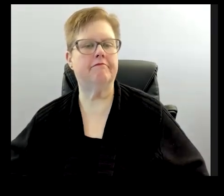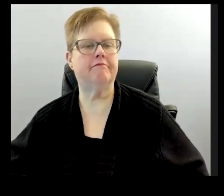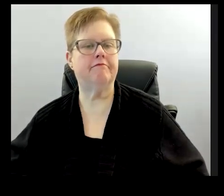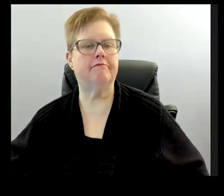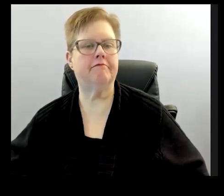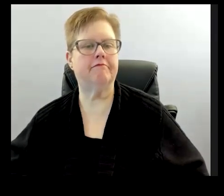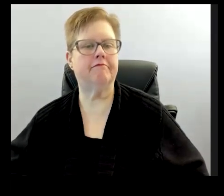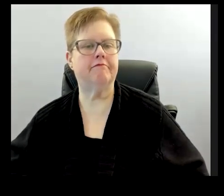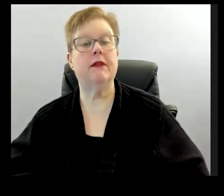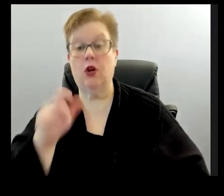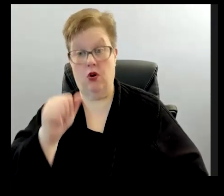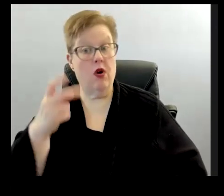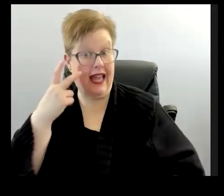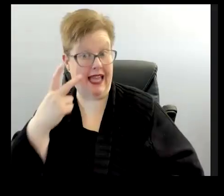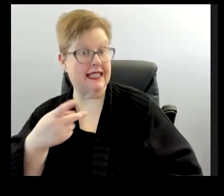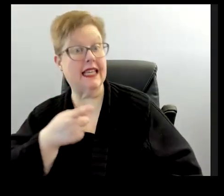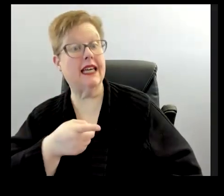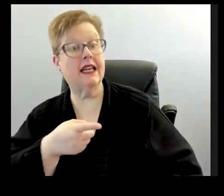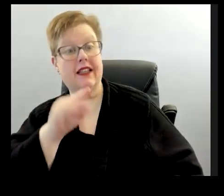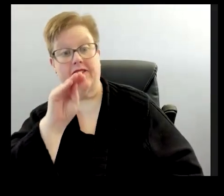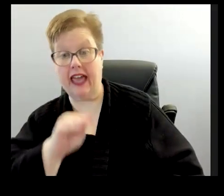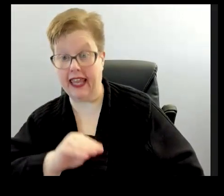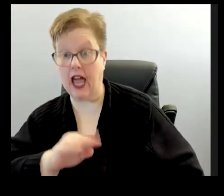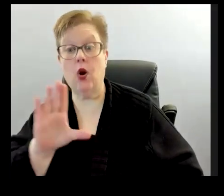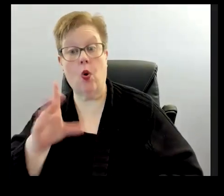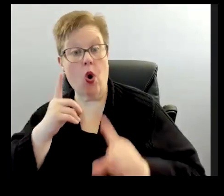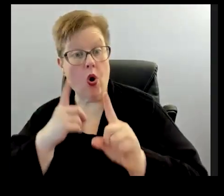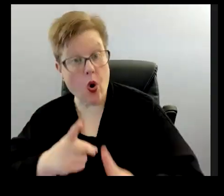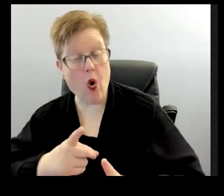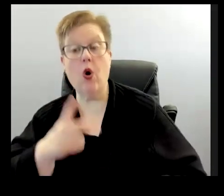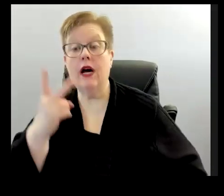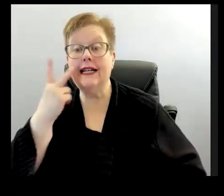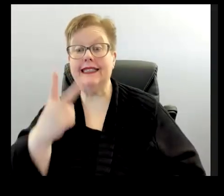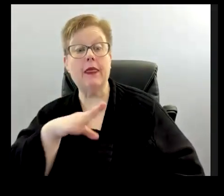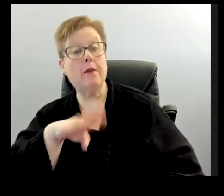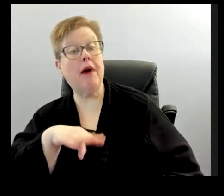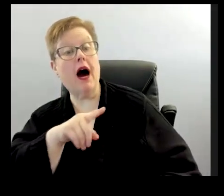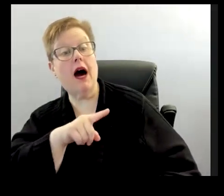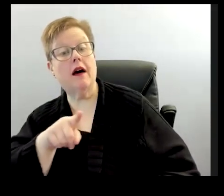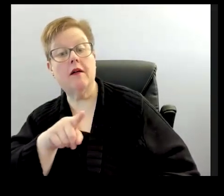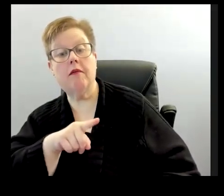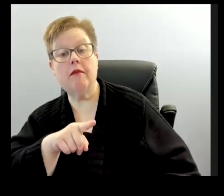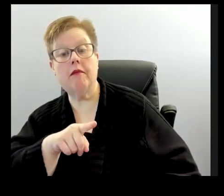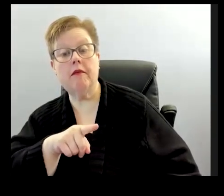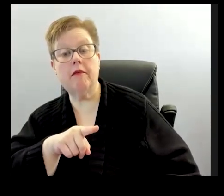you can see this is what it looks like filled out. So this is your goal. And you can see on the bottom here, I'll zoom in a bit.